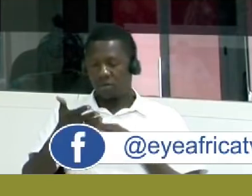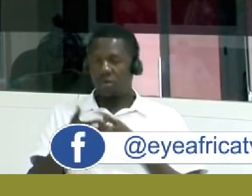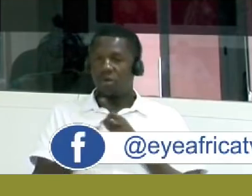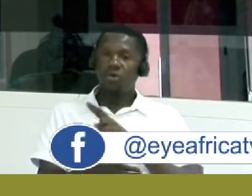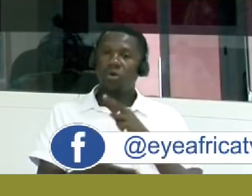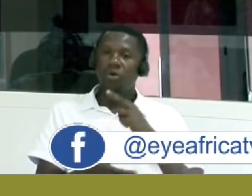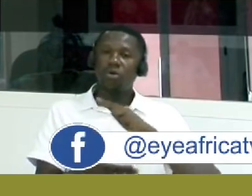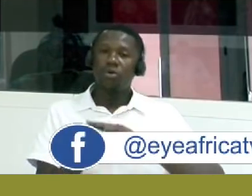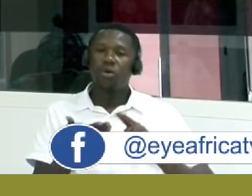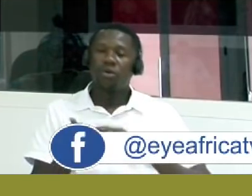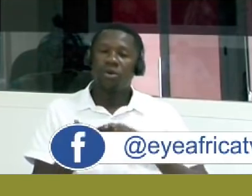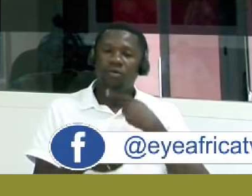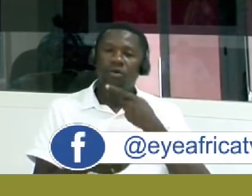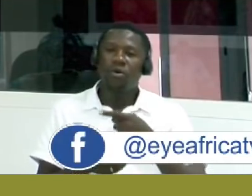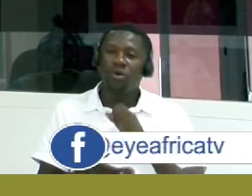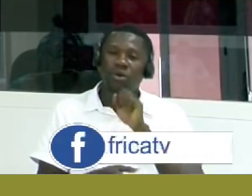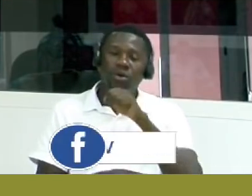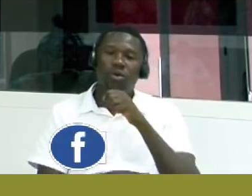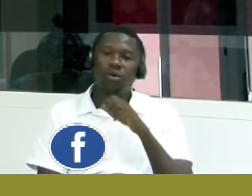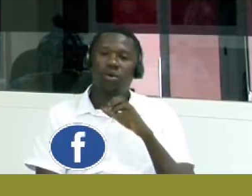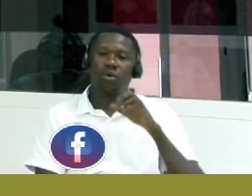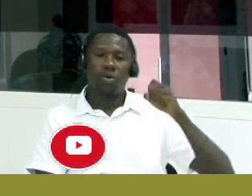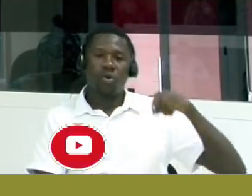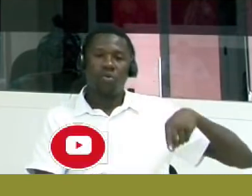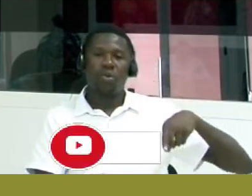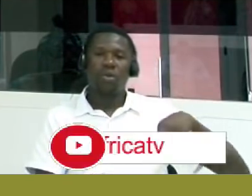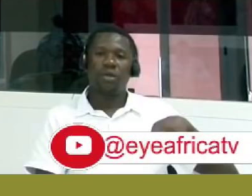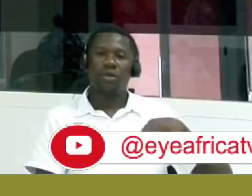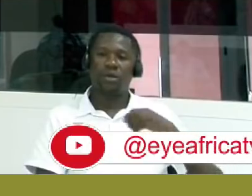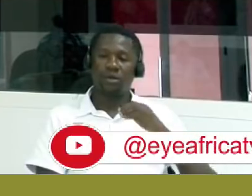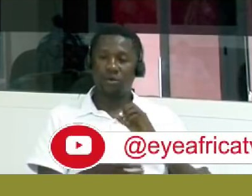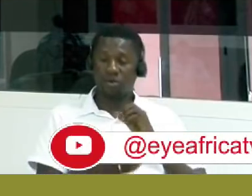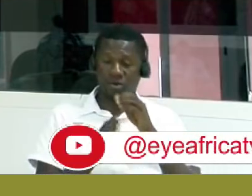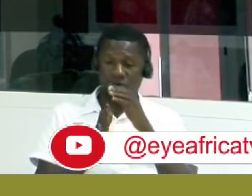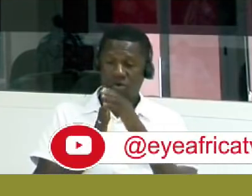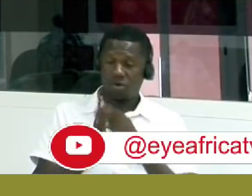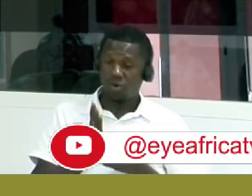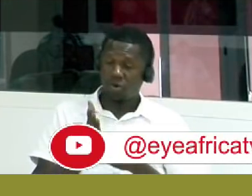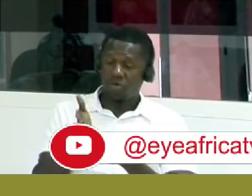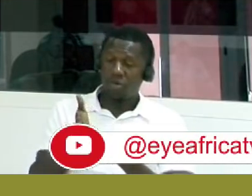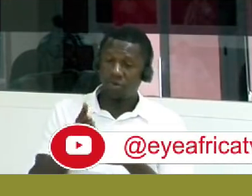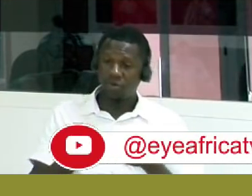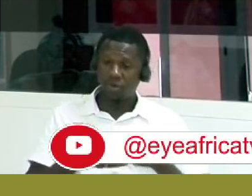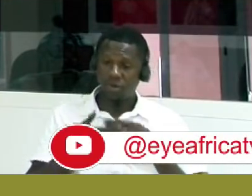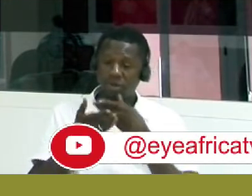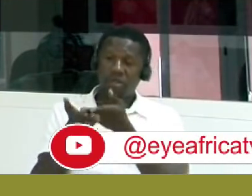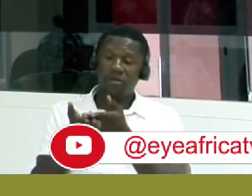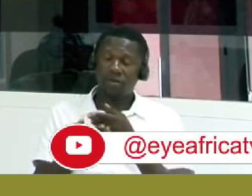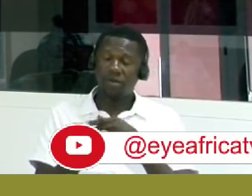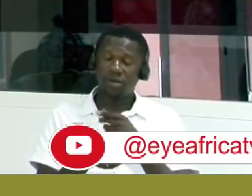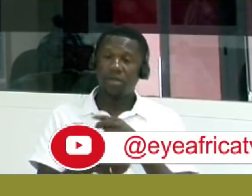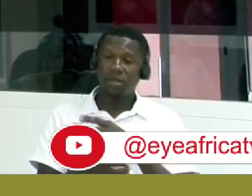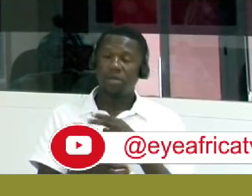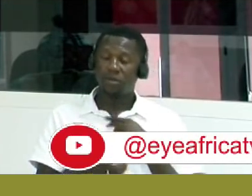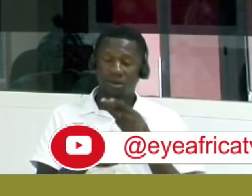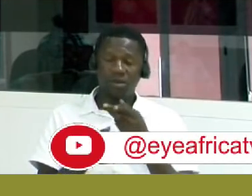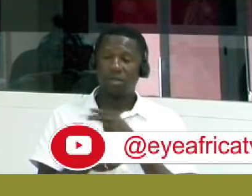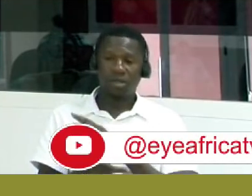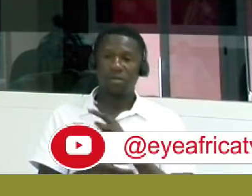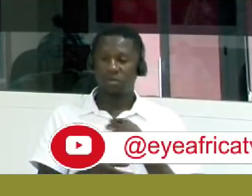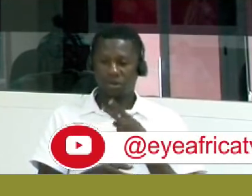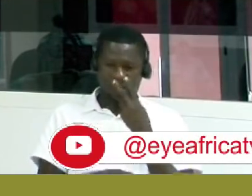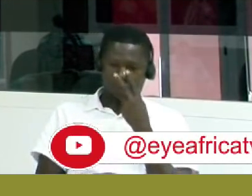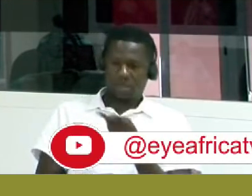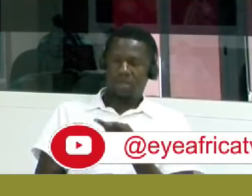not normal for your operations commander to issue out his detailed instructions and then you come back as IG say, let me see. It's not